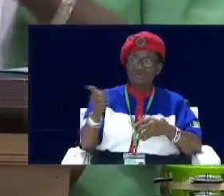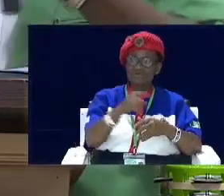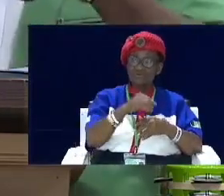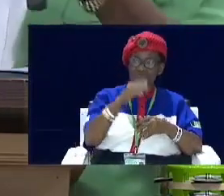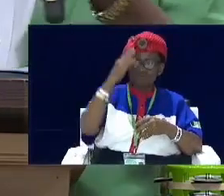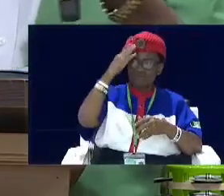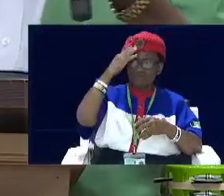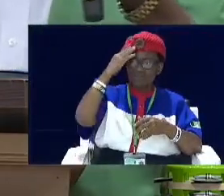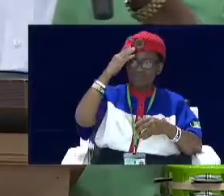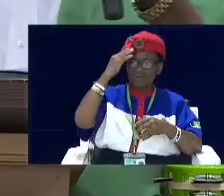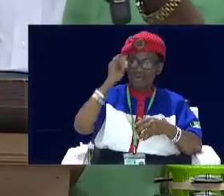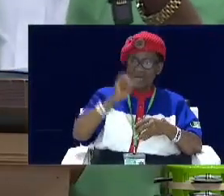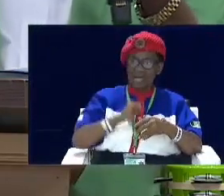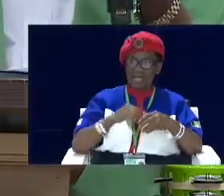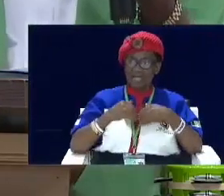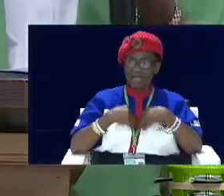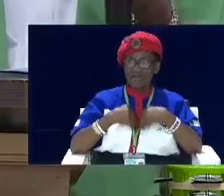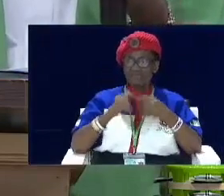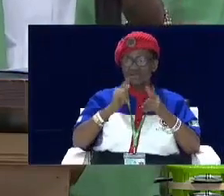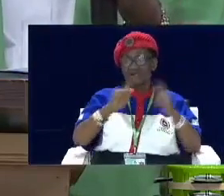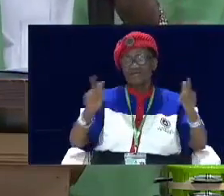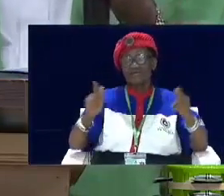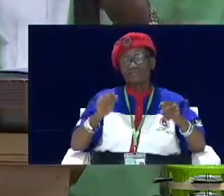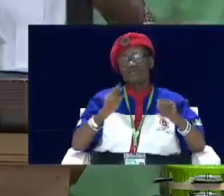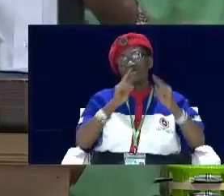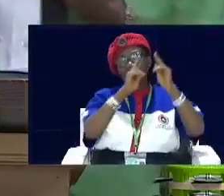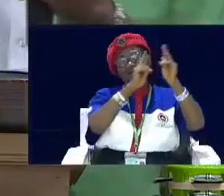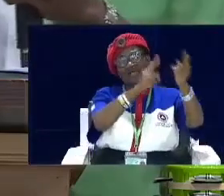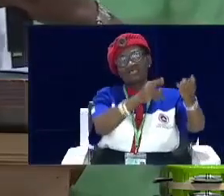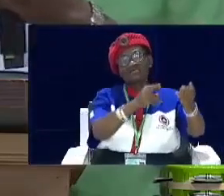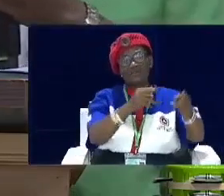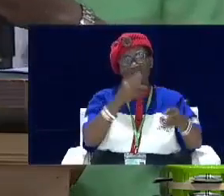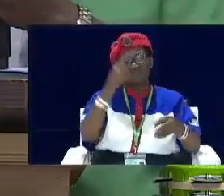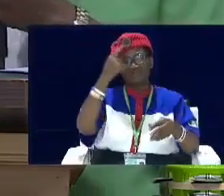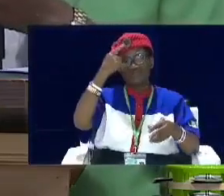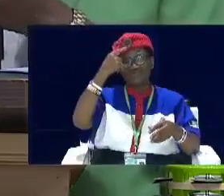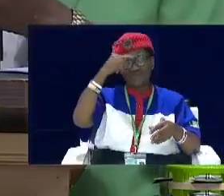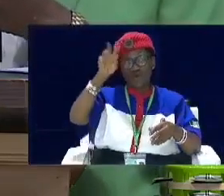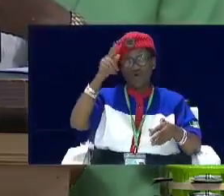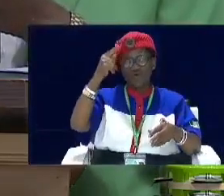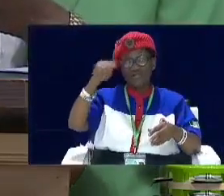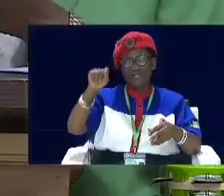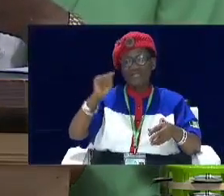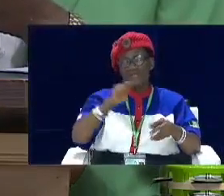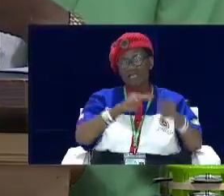I have great respect for the prophets. Nitori mo ni opopolopo